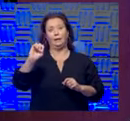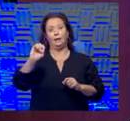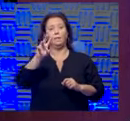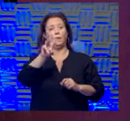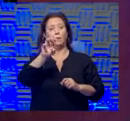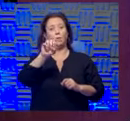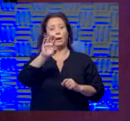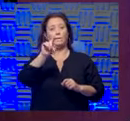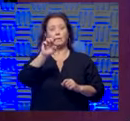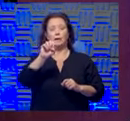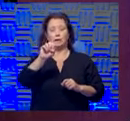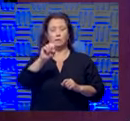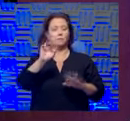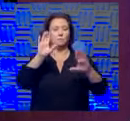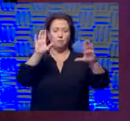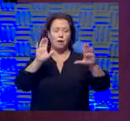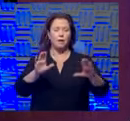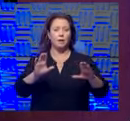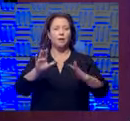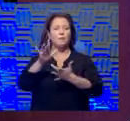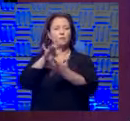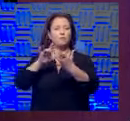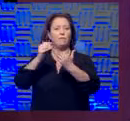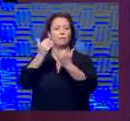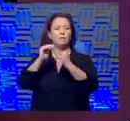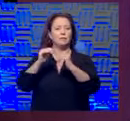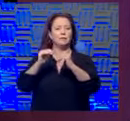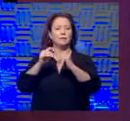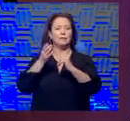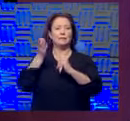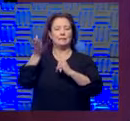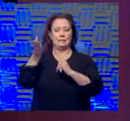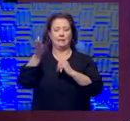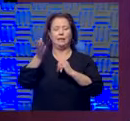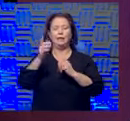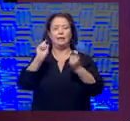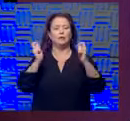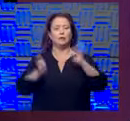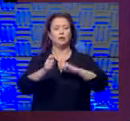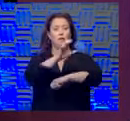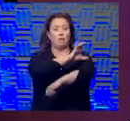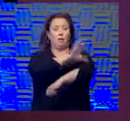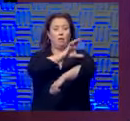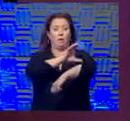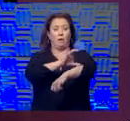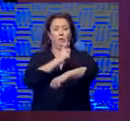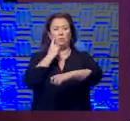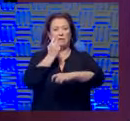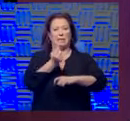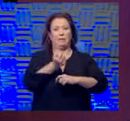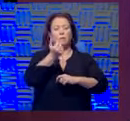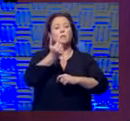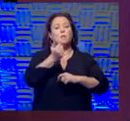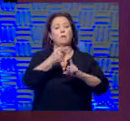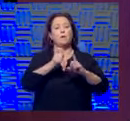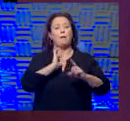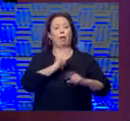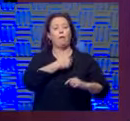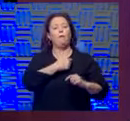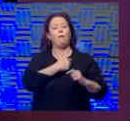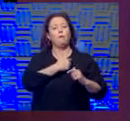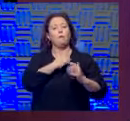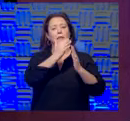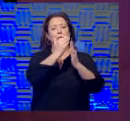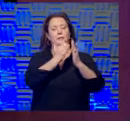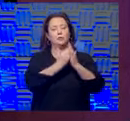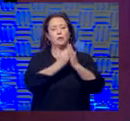website is really quite good, and we have the travel restrictions because it's always changing. For example, Colorado was just taken off the list where